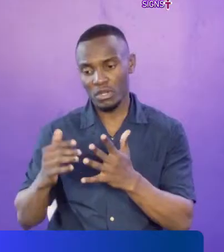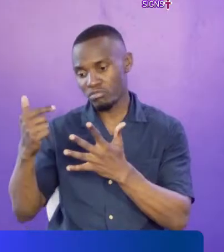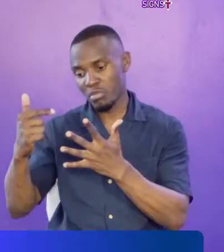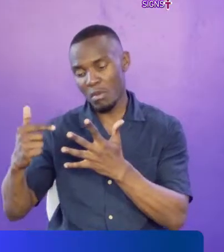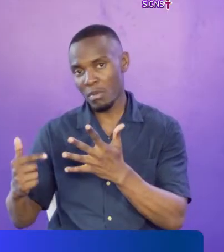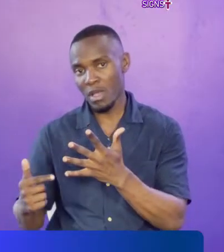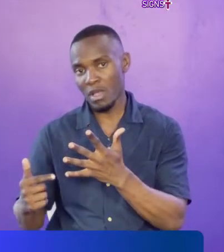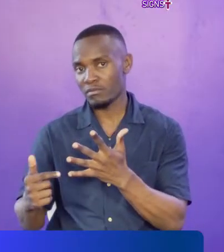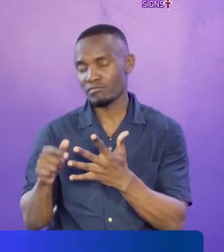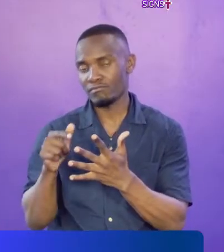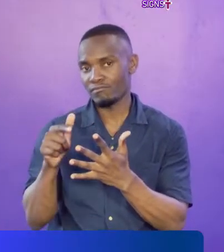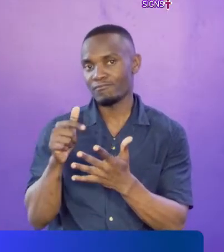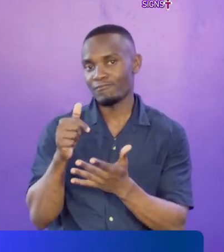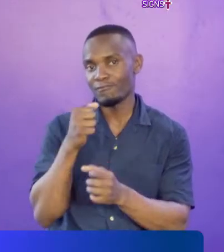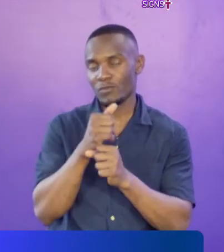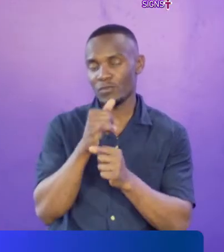of